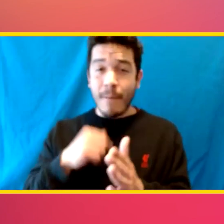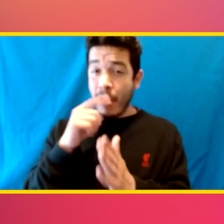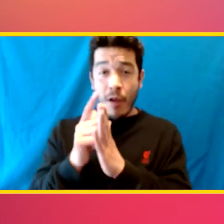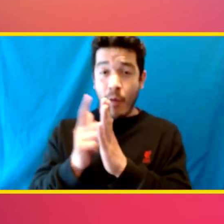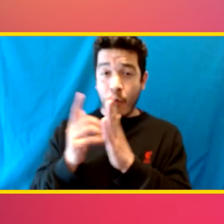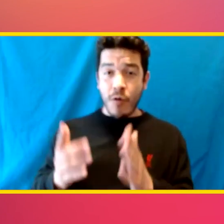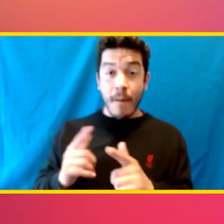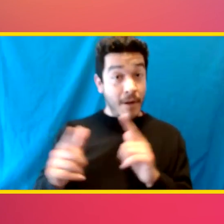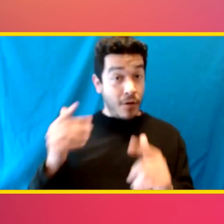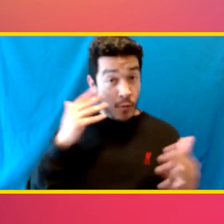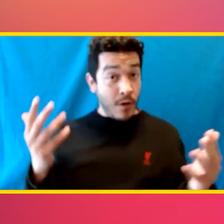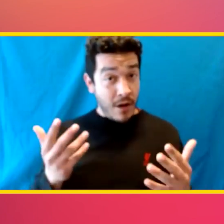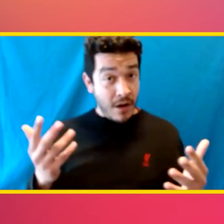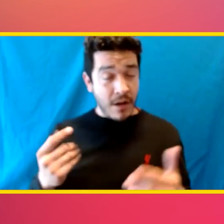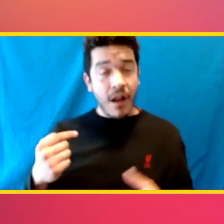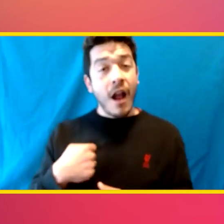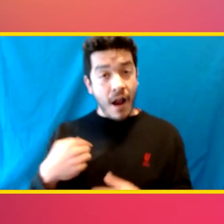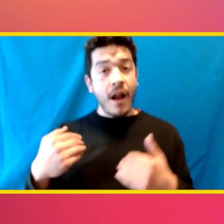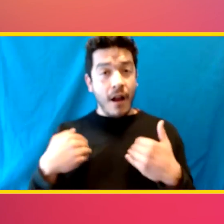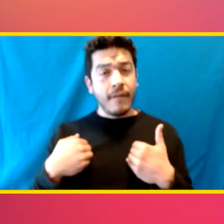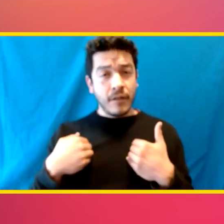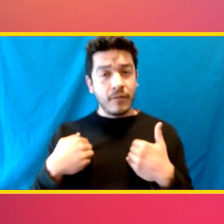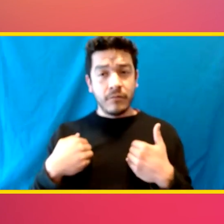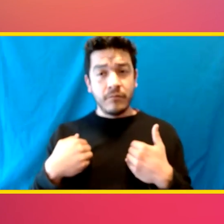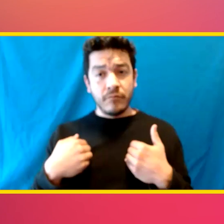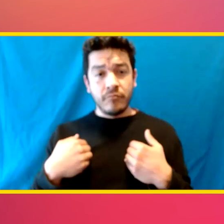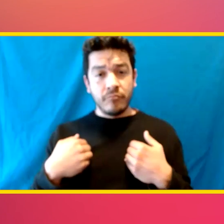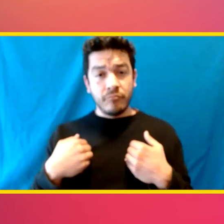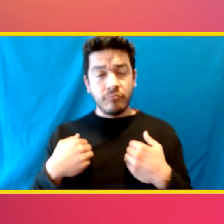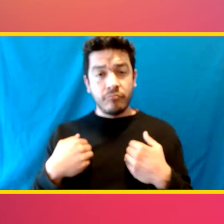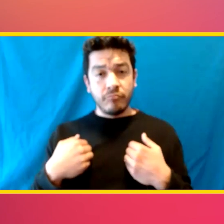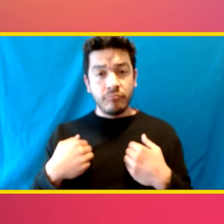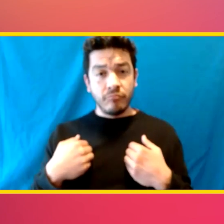what? I have I have